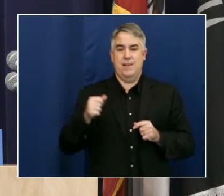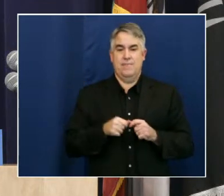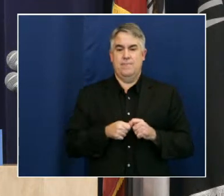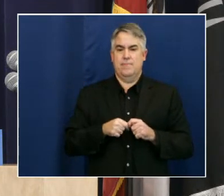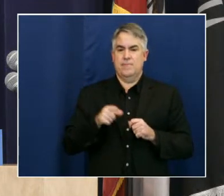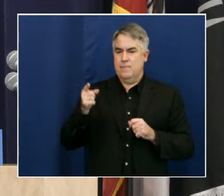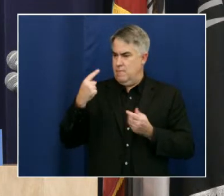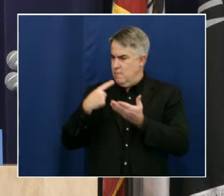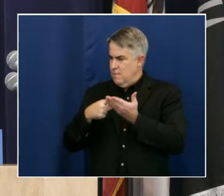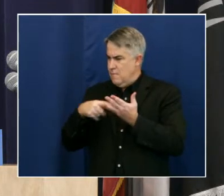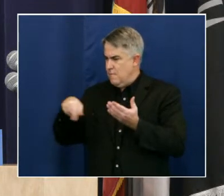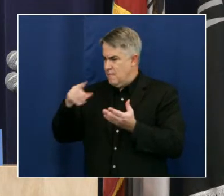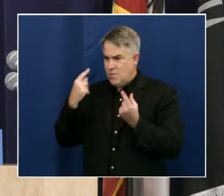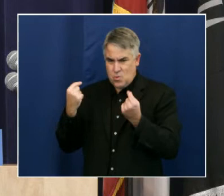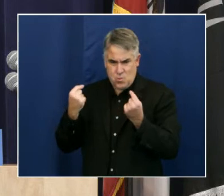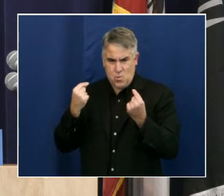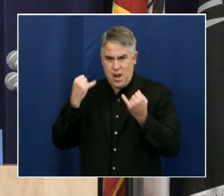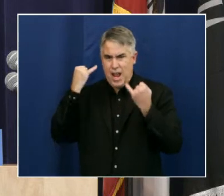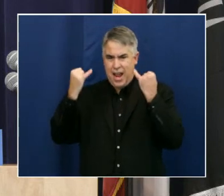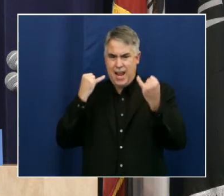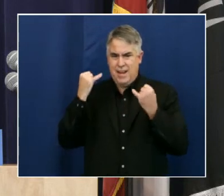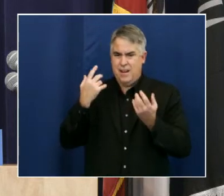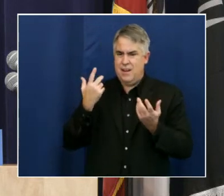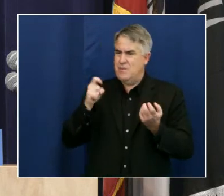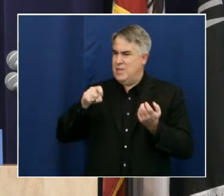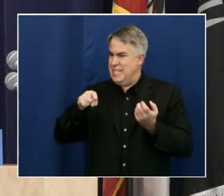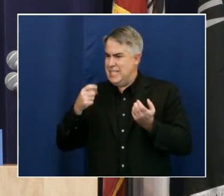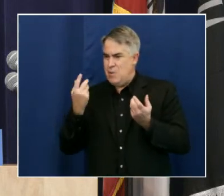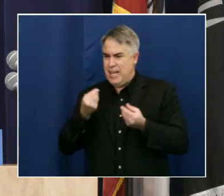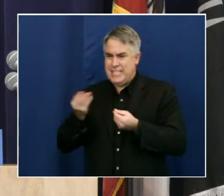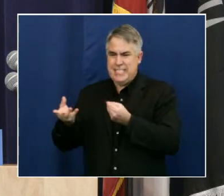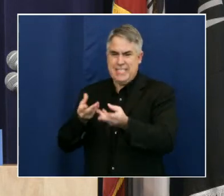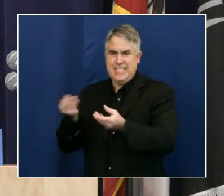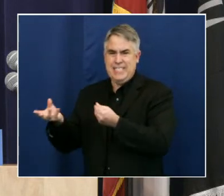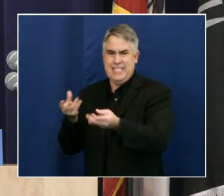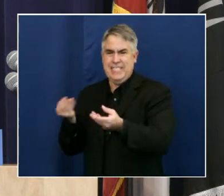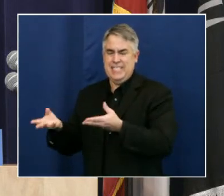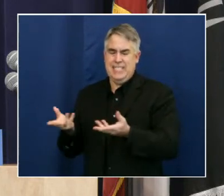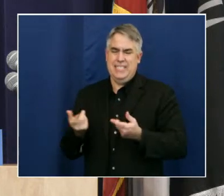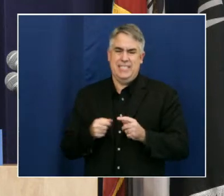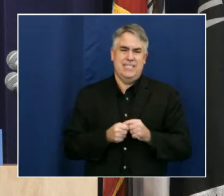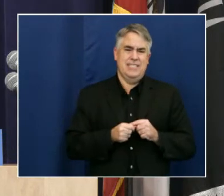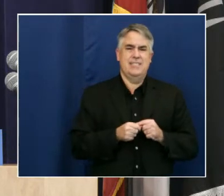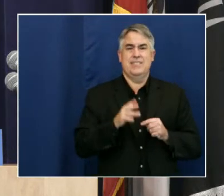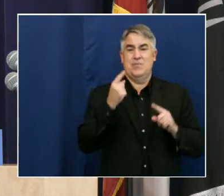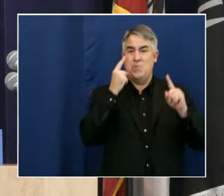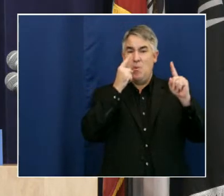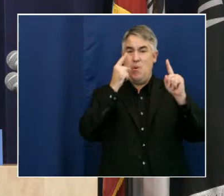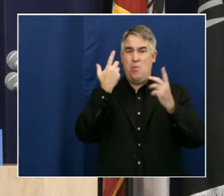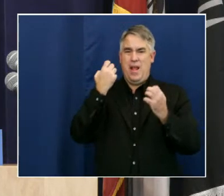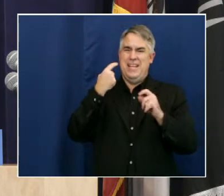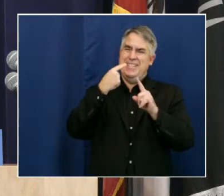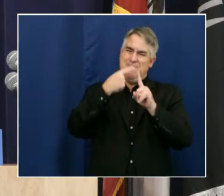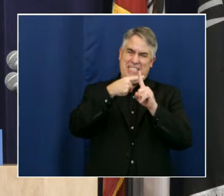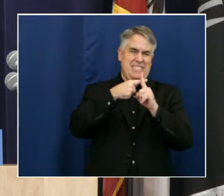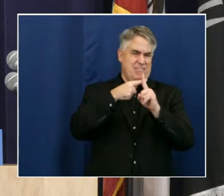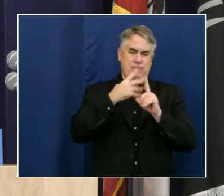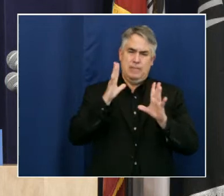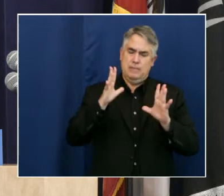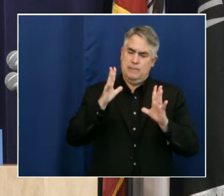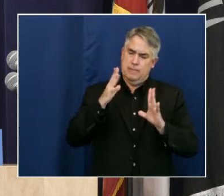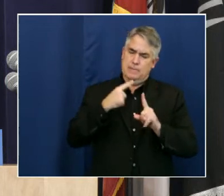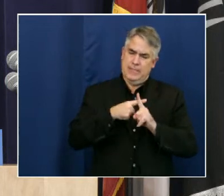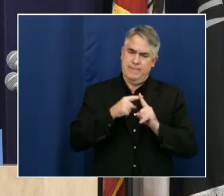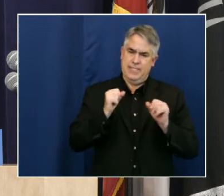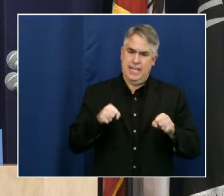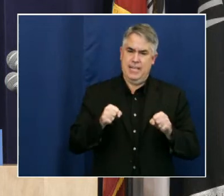cities have what they need. As we're going through this process, we're trying to remain hopeful and want to make sure that you know that economic recovery is key and parallel to